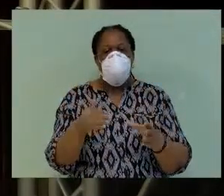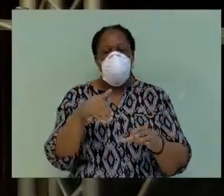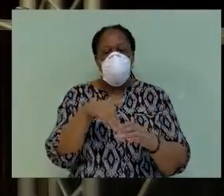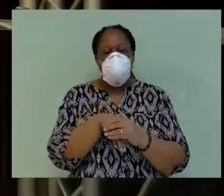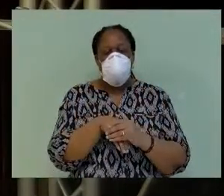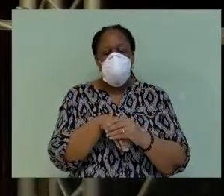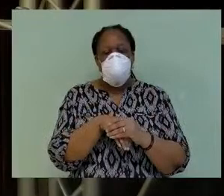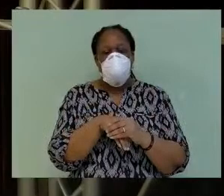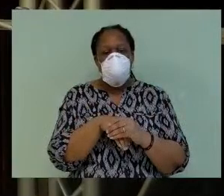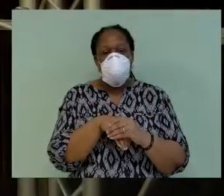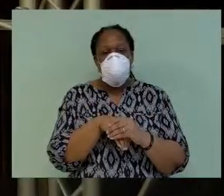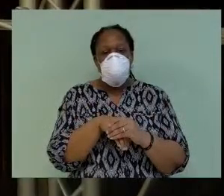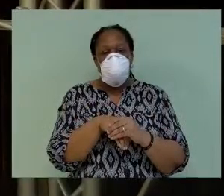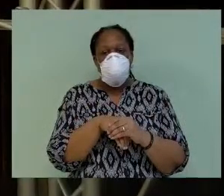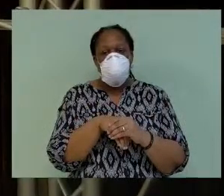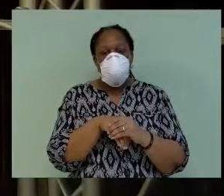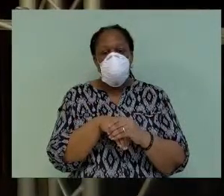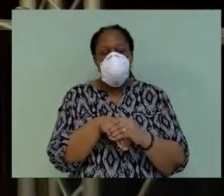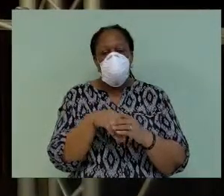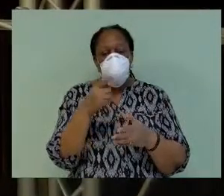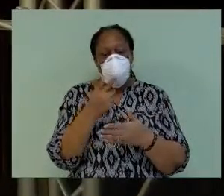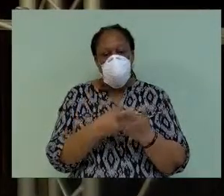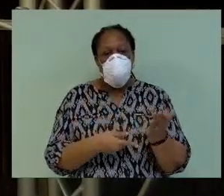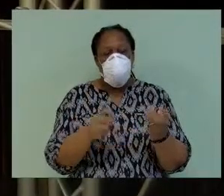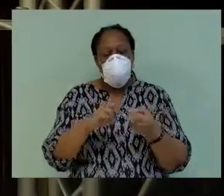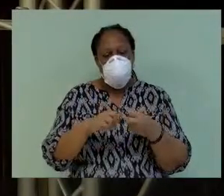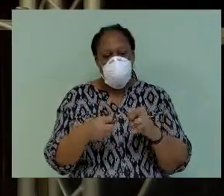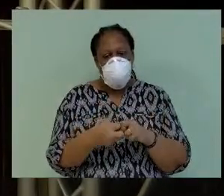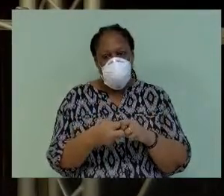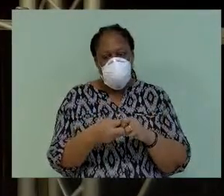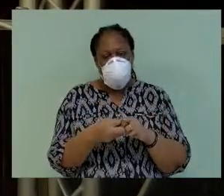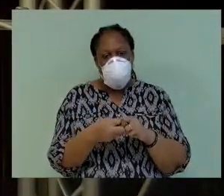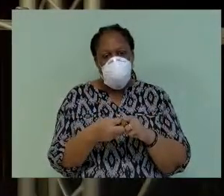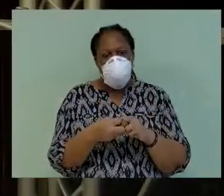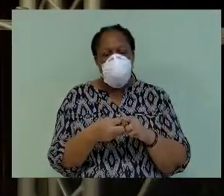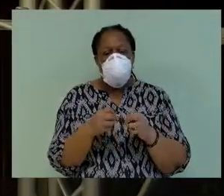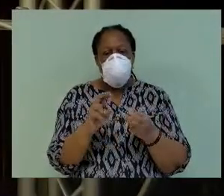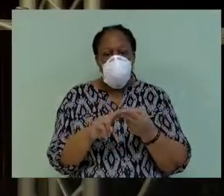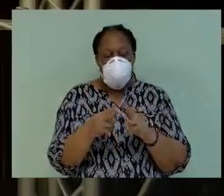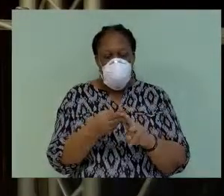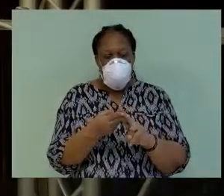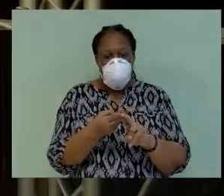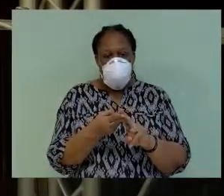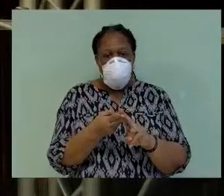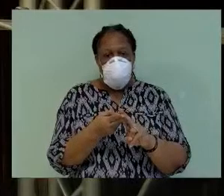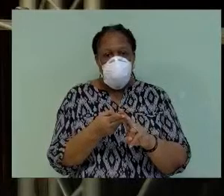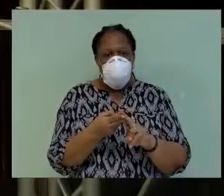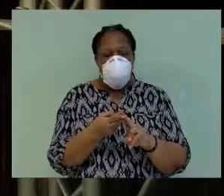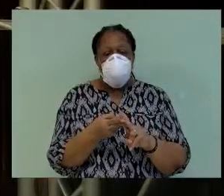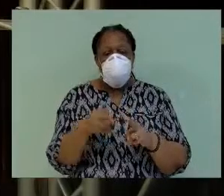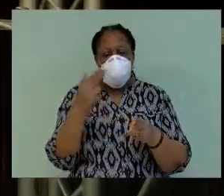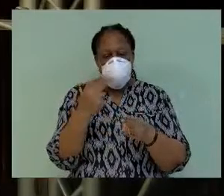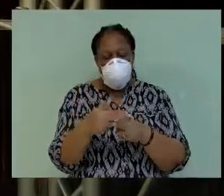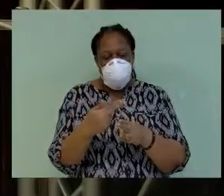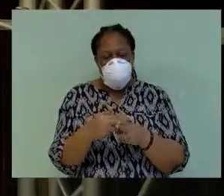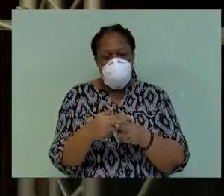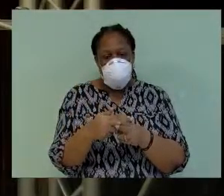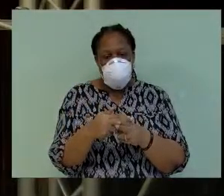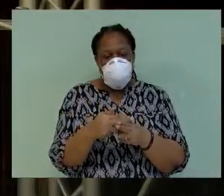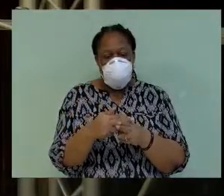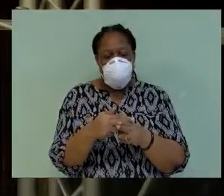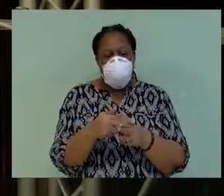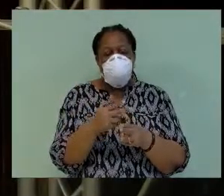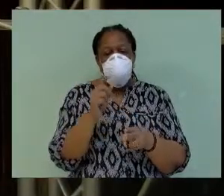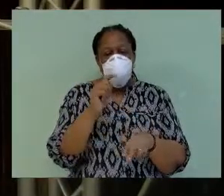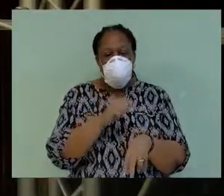line. A, the claim or indictment number, the claim name, the